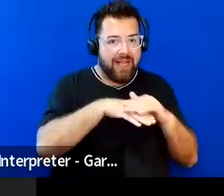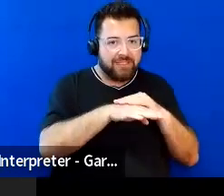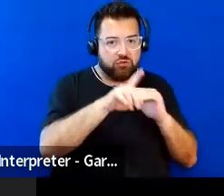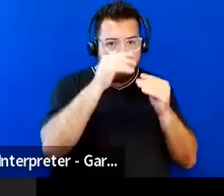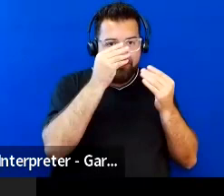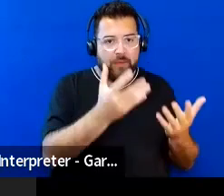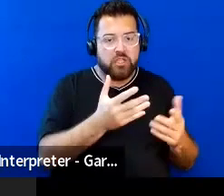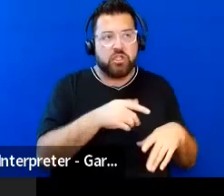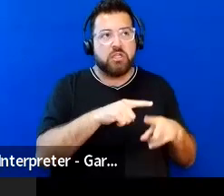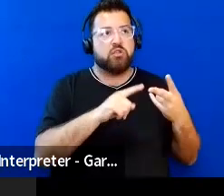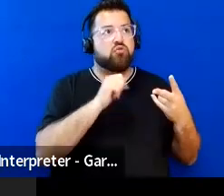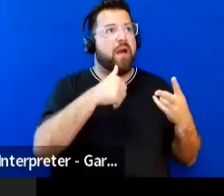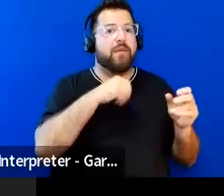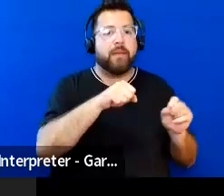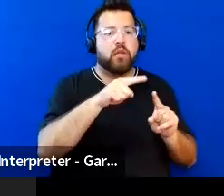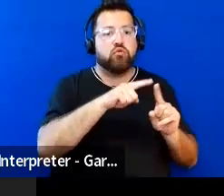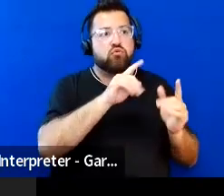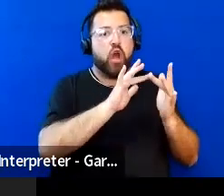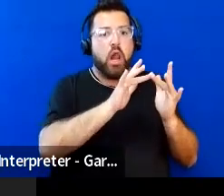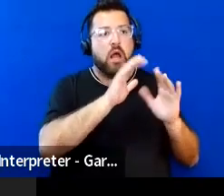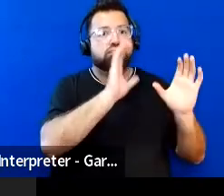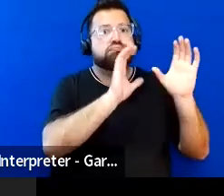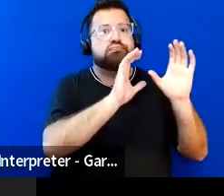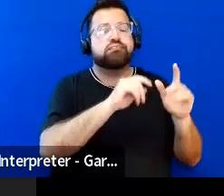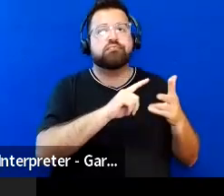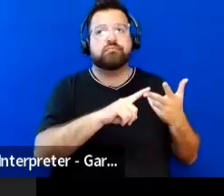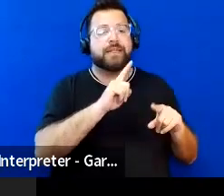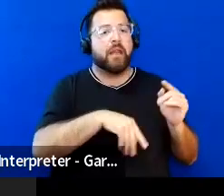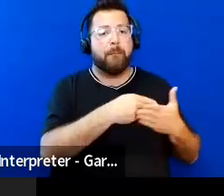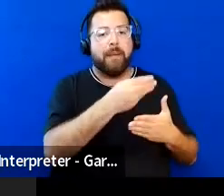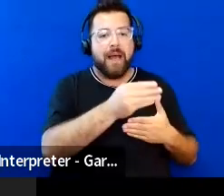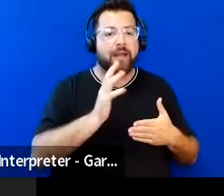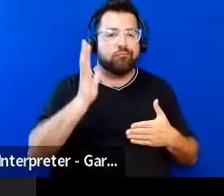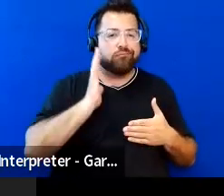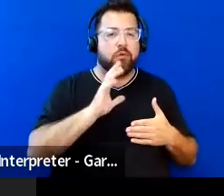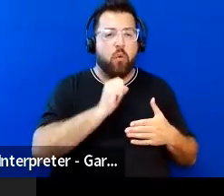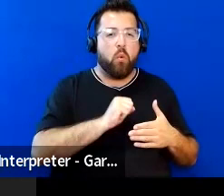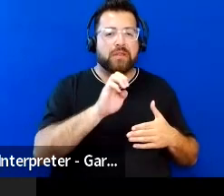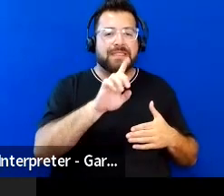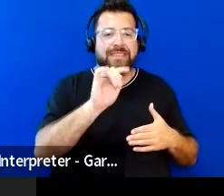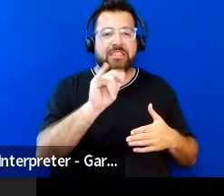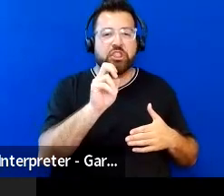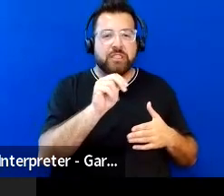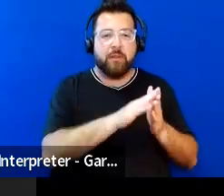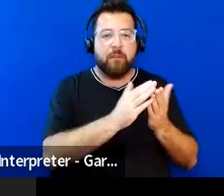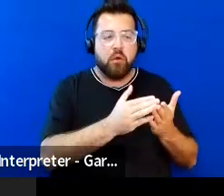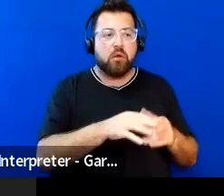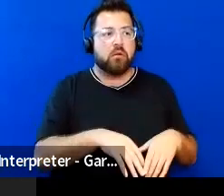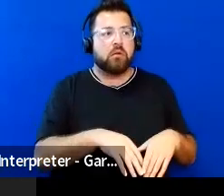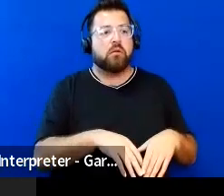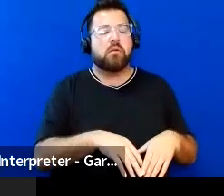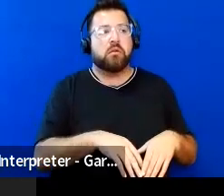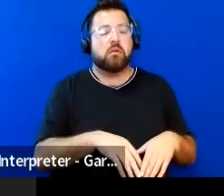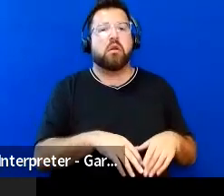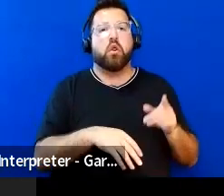ability to look online, buy an old edition, know that that's going to work out for them.